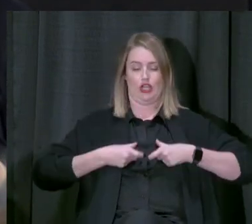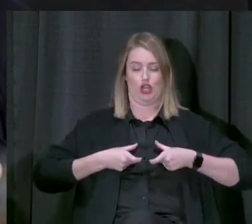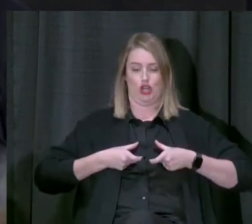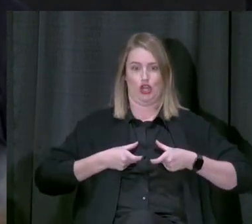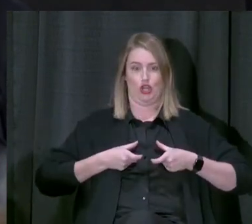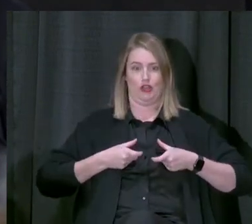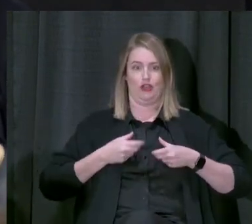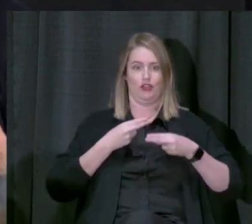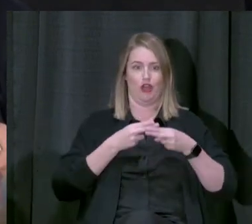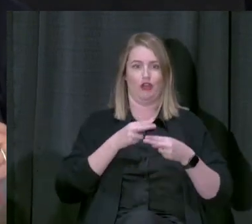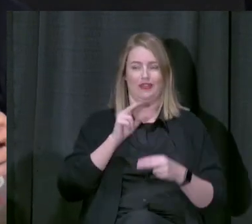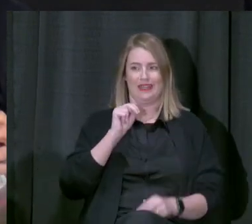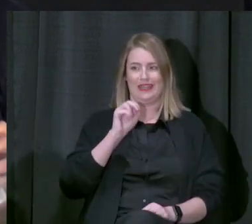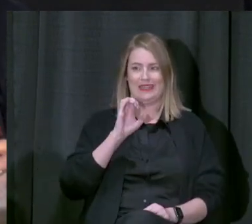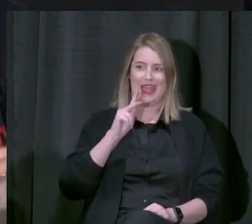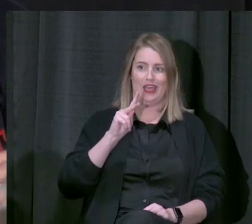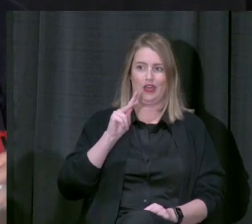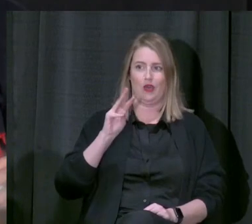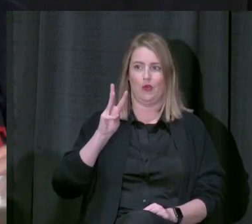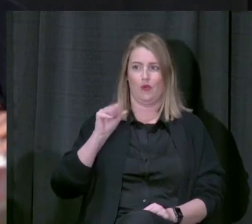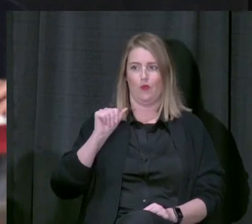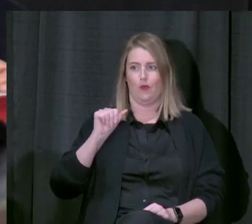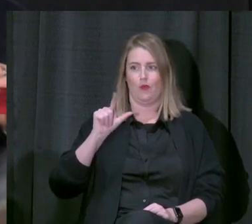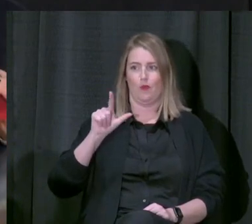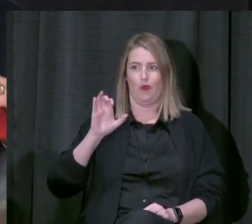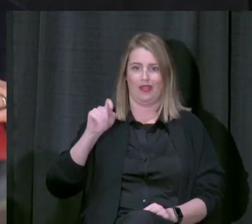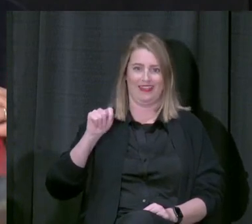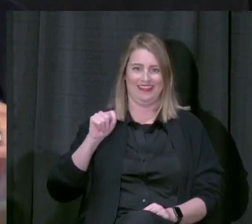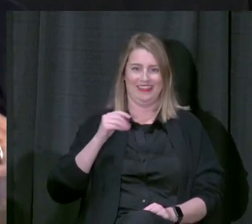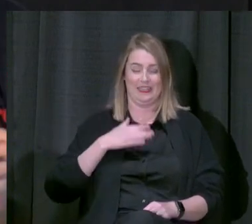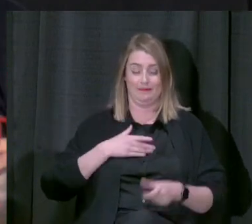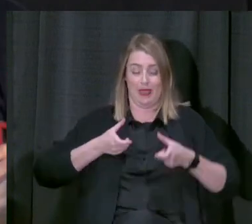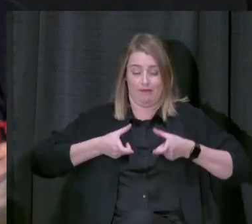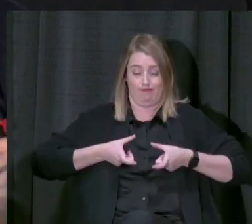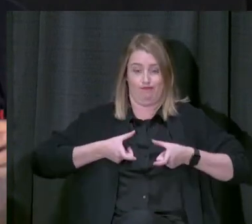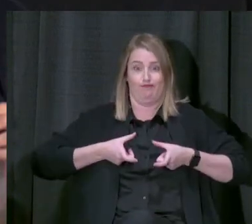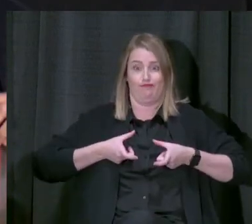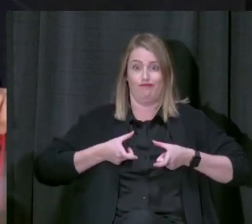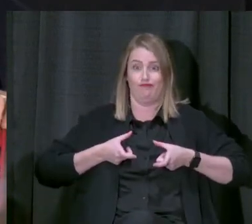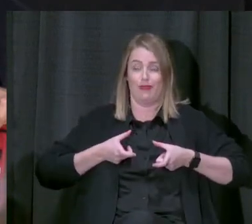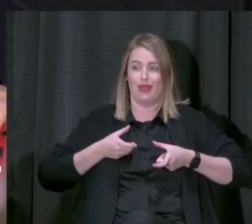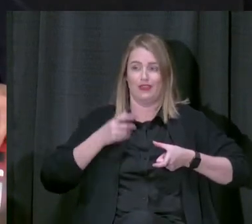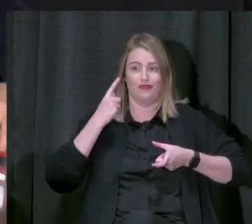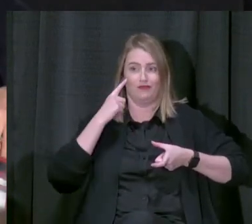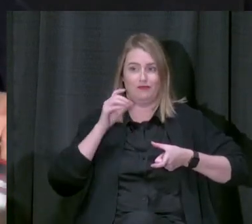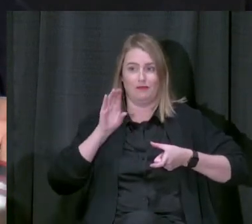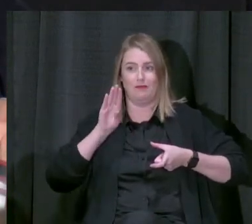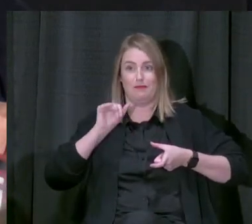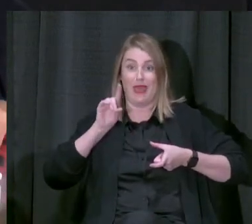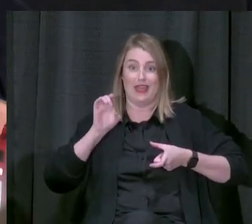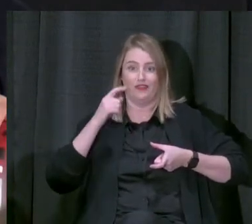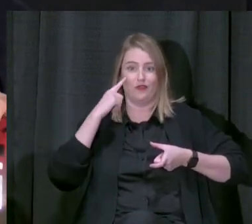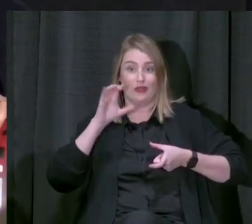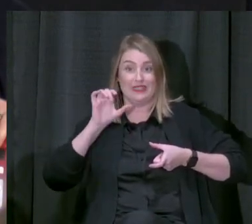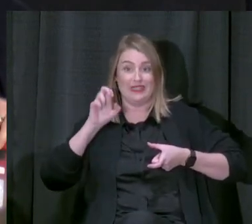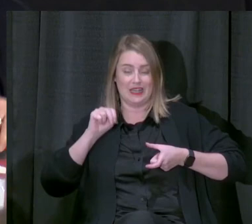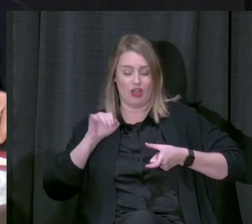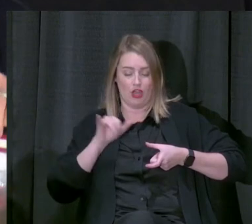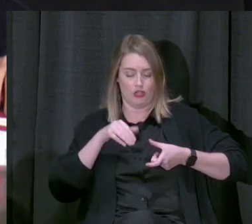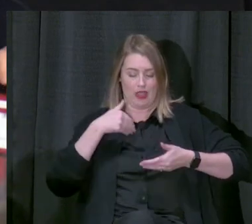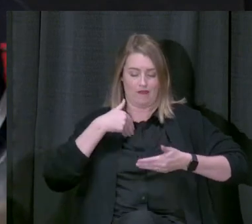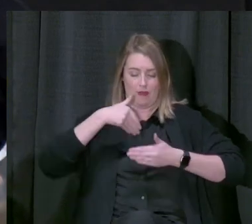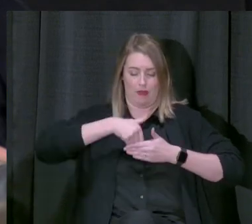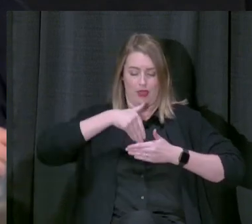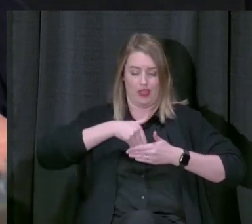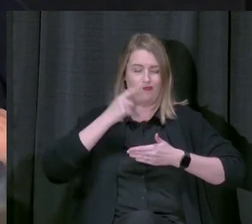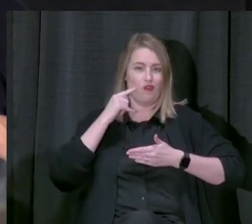call it a neck wallet. And so my badge for CSUN is in this thing. And then there's a little pocket where I drop my phone in. Again,